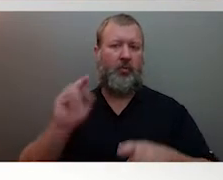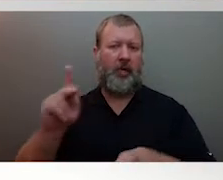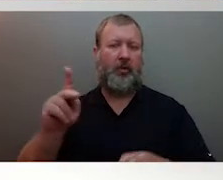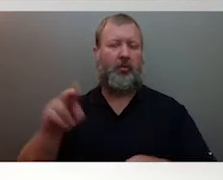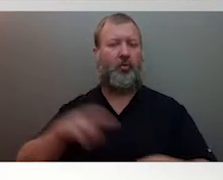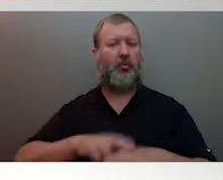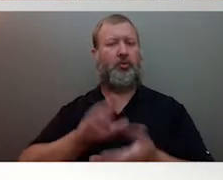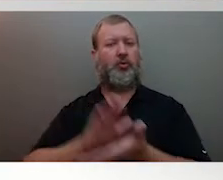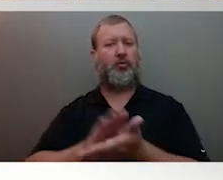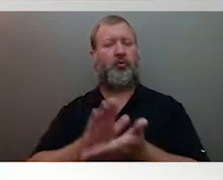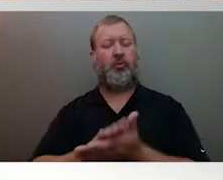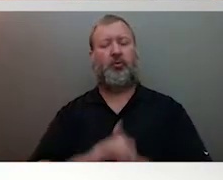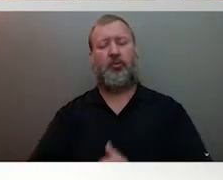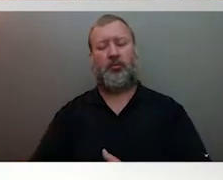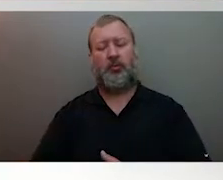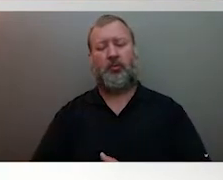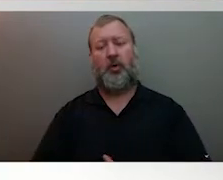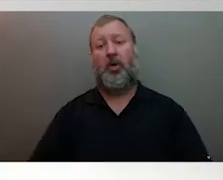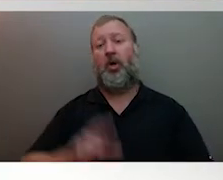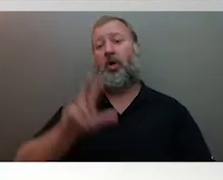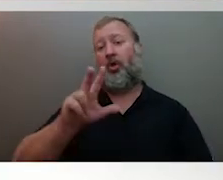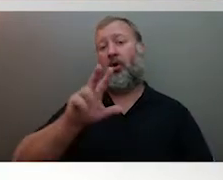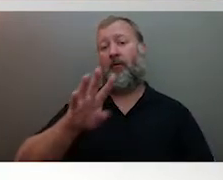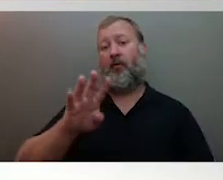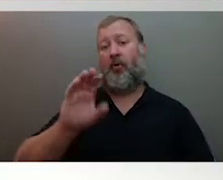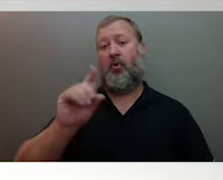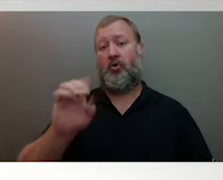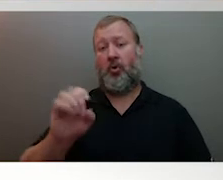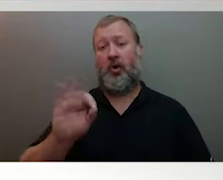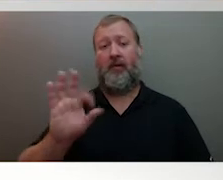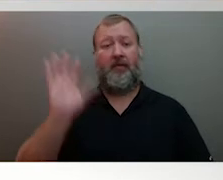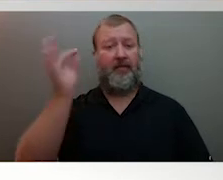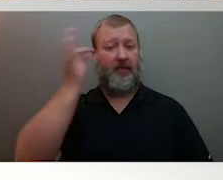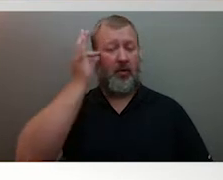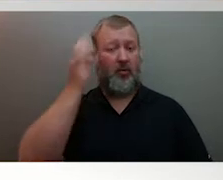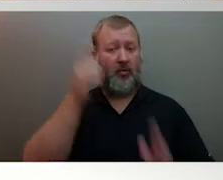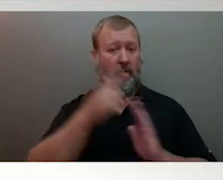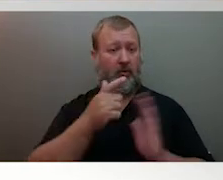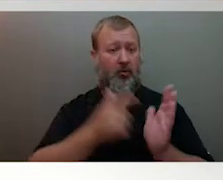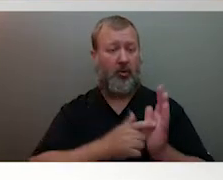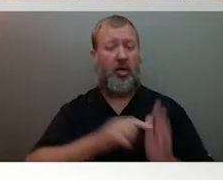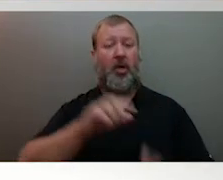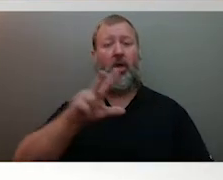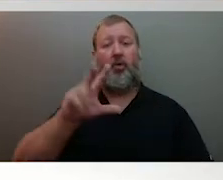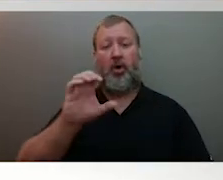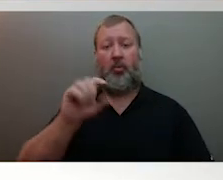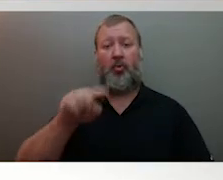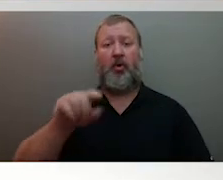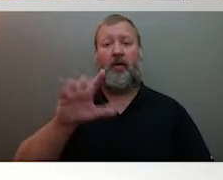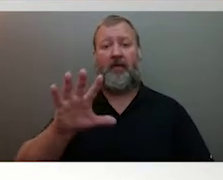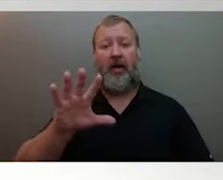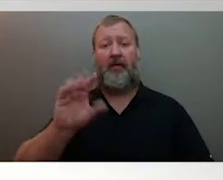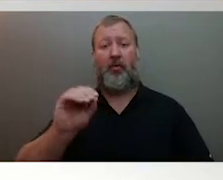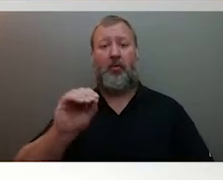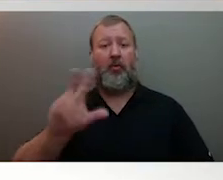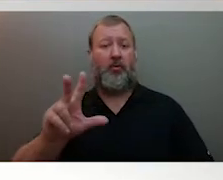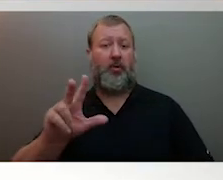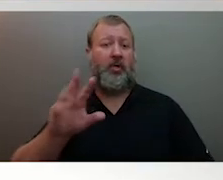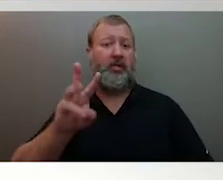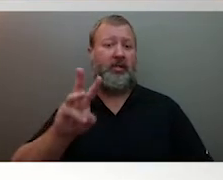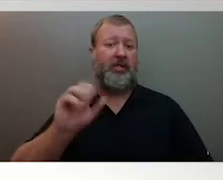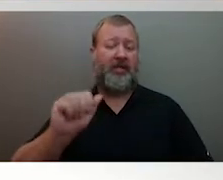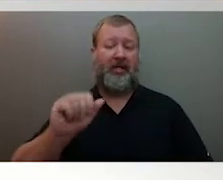school. Title 34 of the Code of Federal Regulations 300.503 and Rule